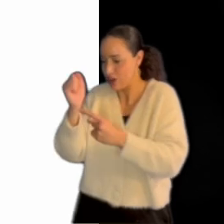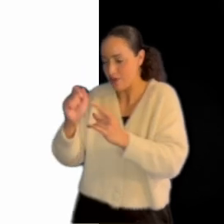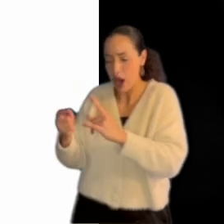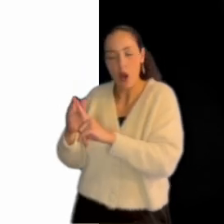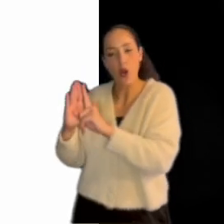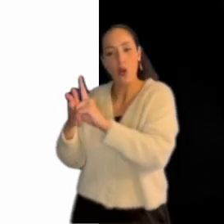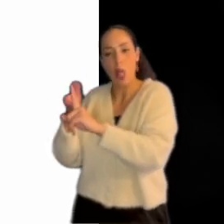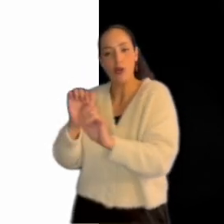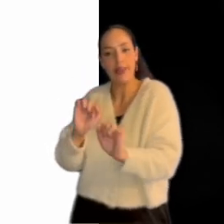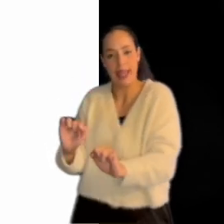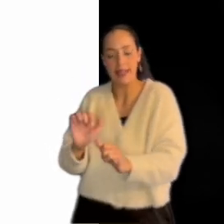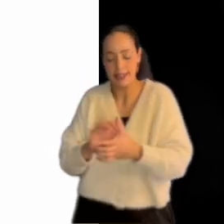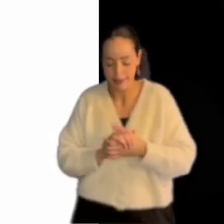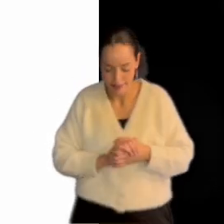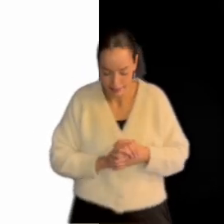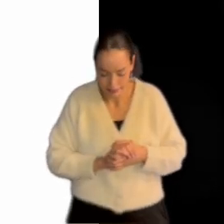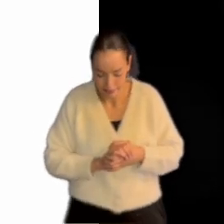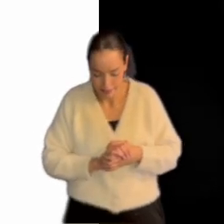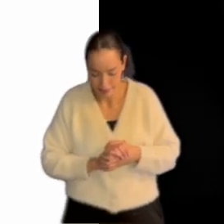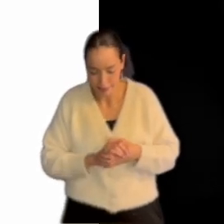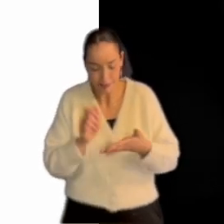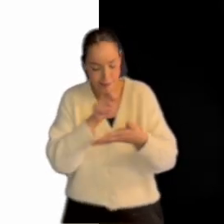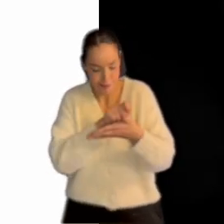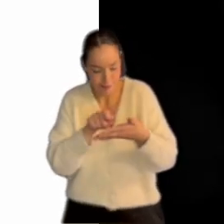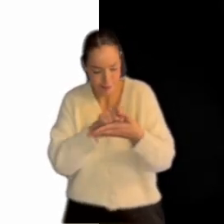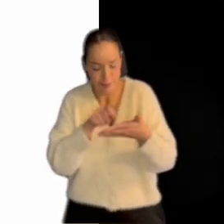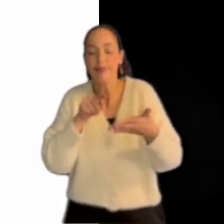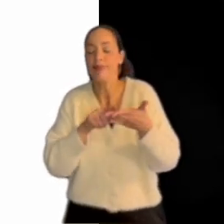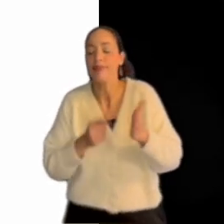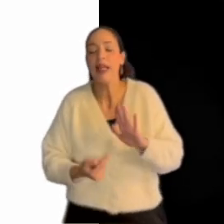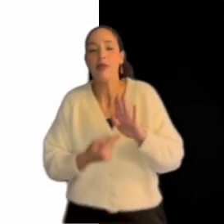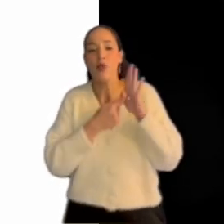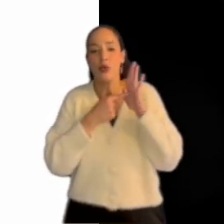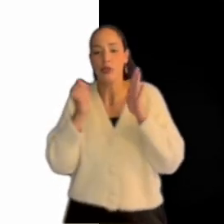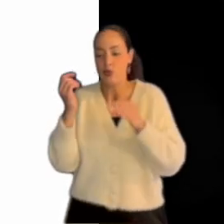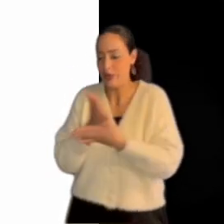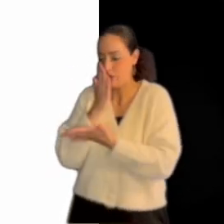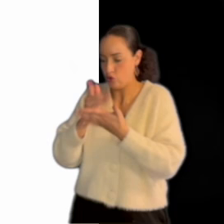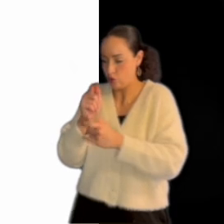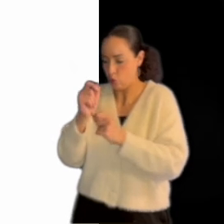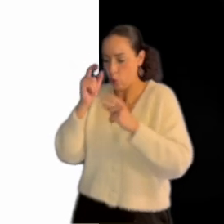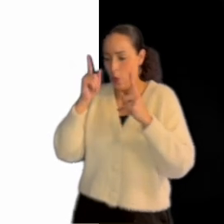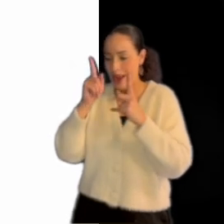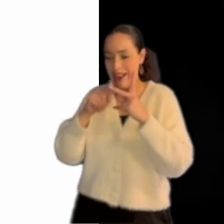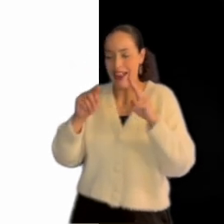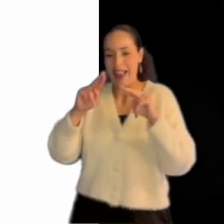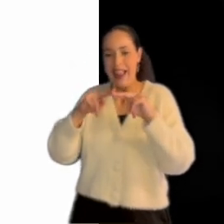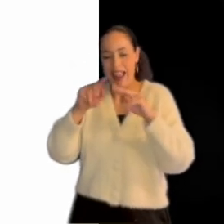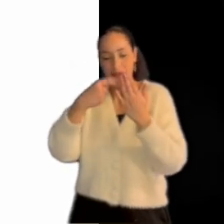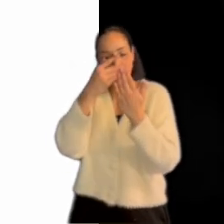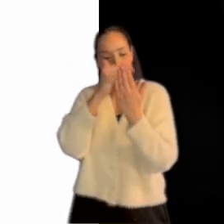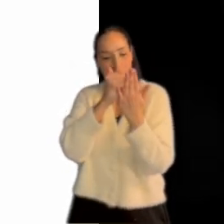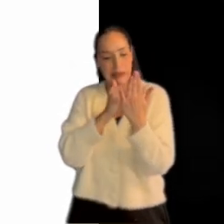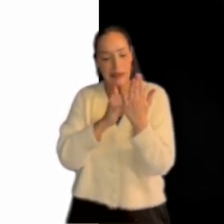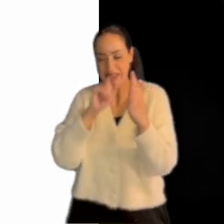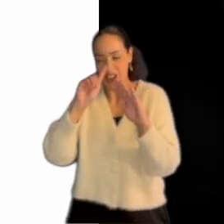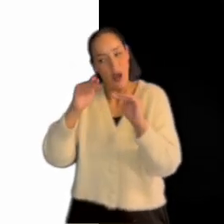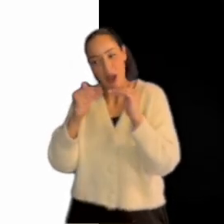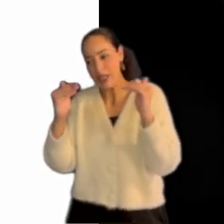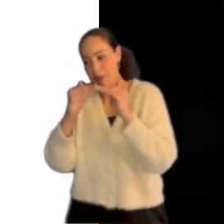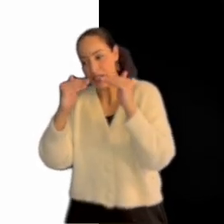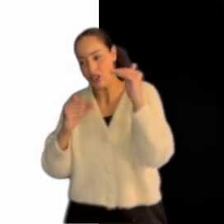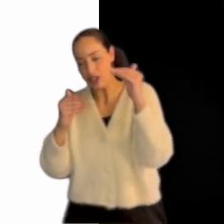It is important that we make you aware that if you are not able to meet the conditions of your tenancy under law, this may be viewed as you making